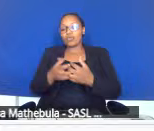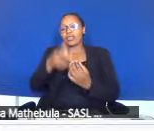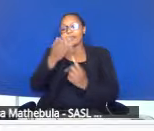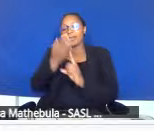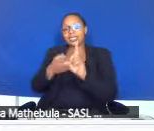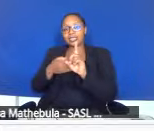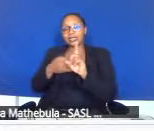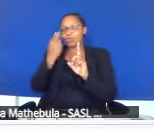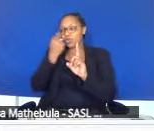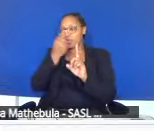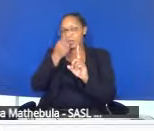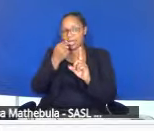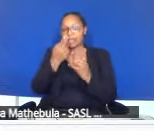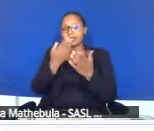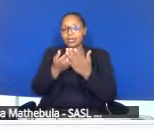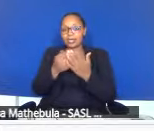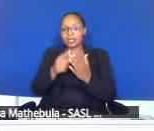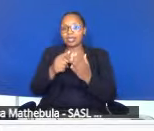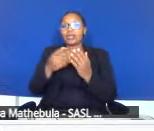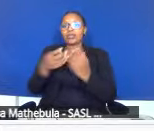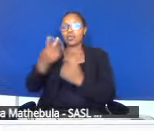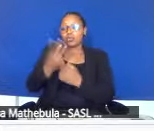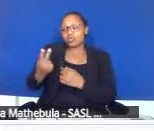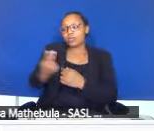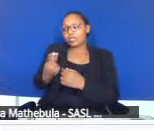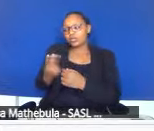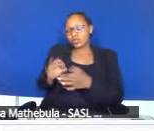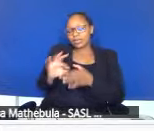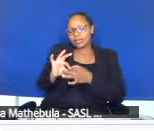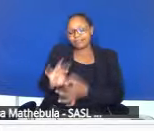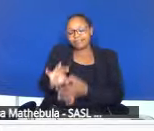is some socializing to do.